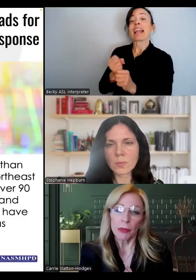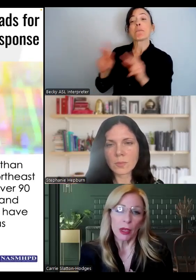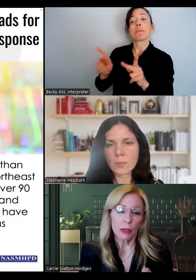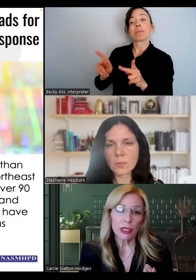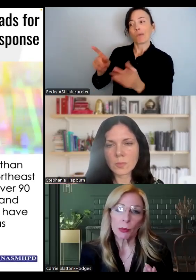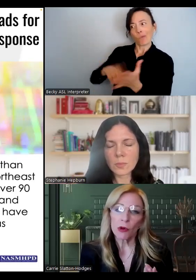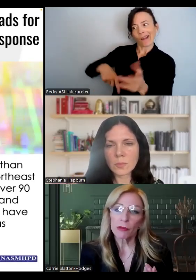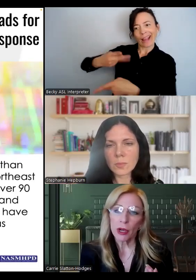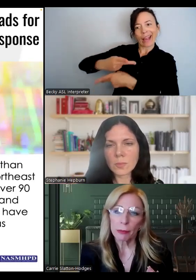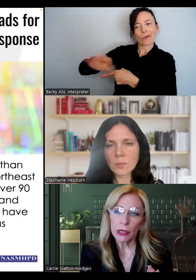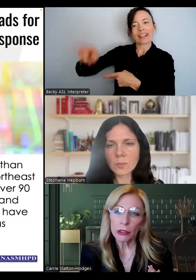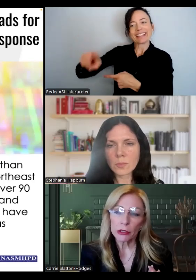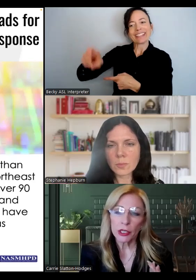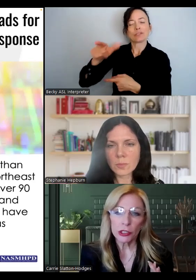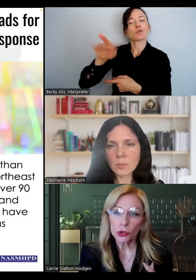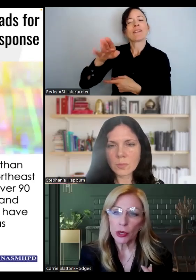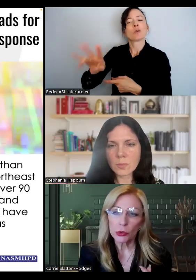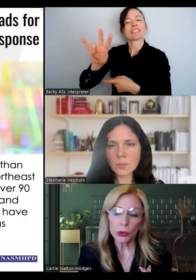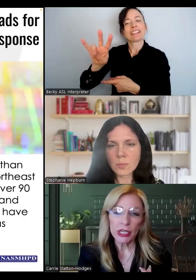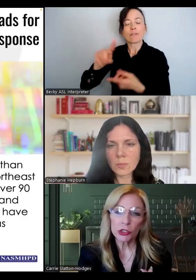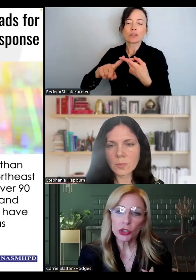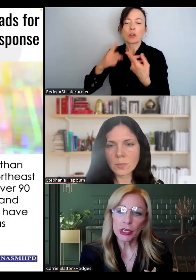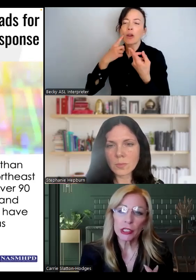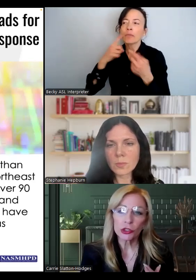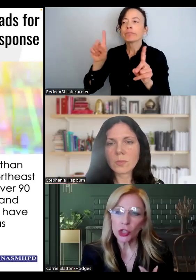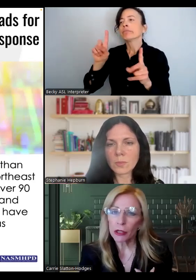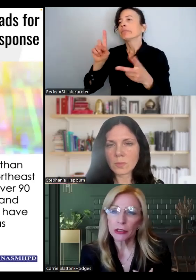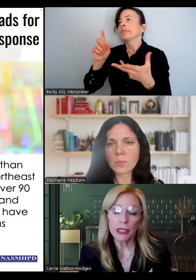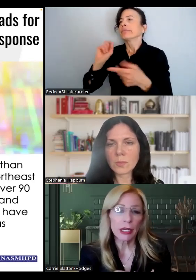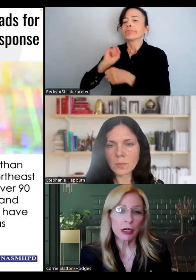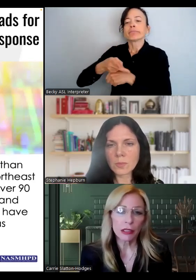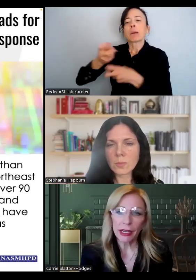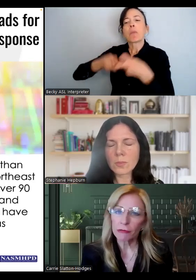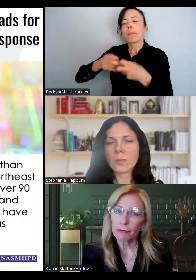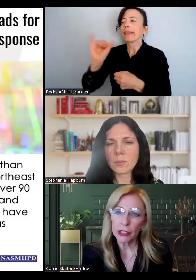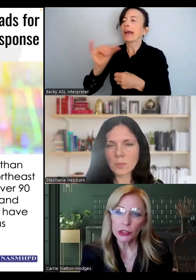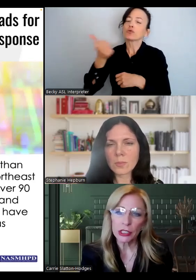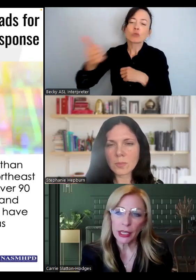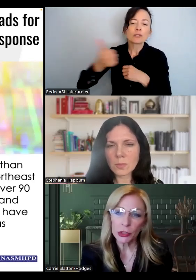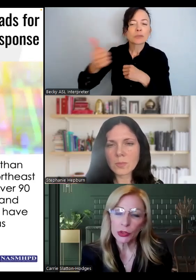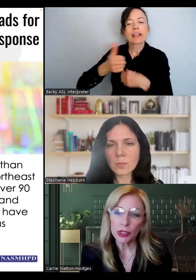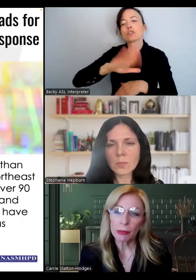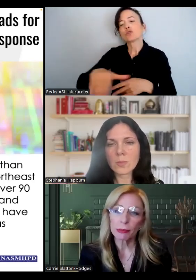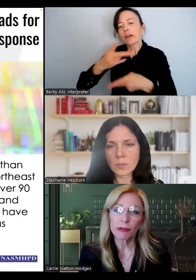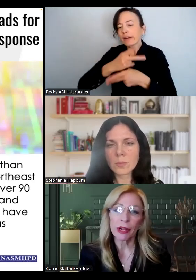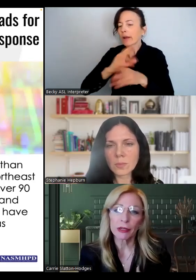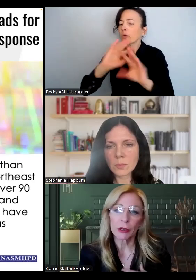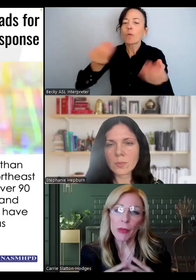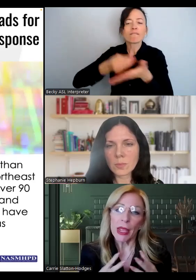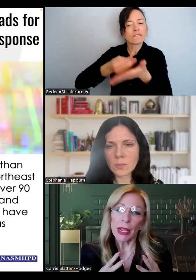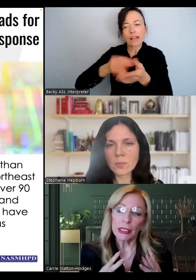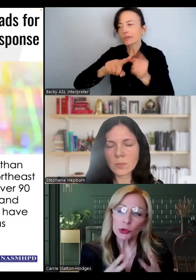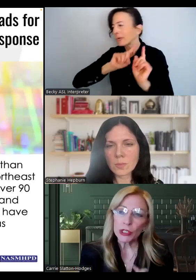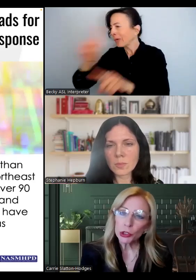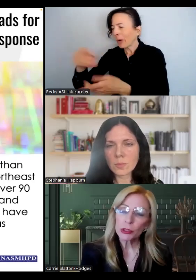24/7, to help overcome barriers such as transportation, childcare, lack of funds to get to a treatment